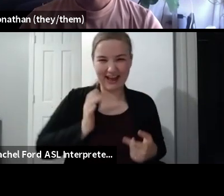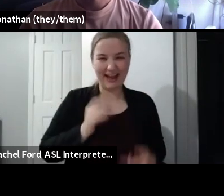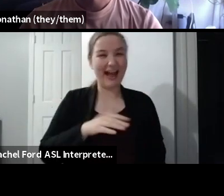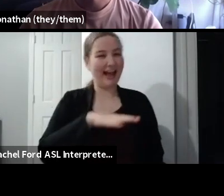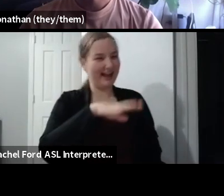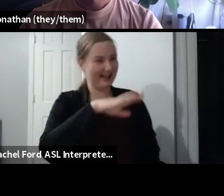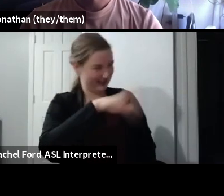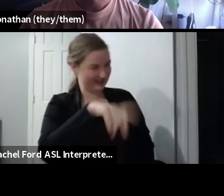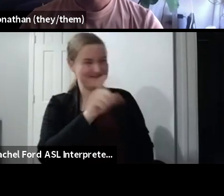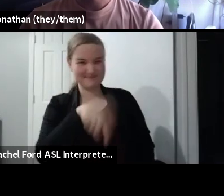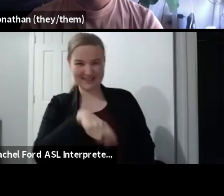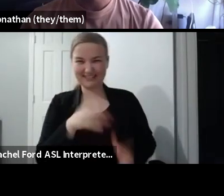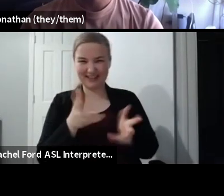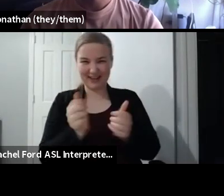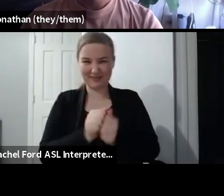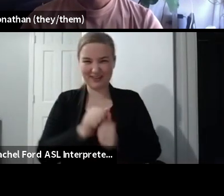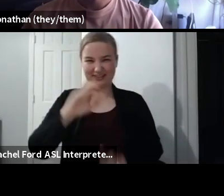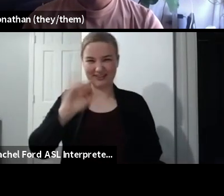Jonathan some more.